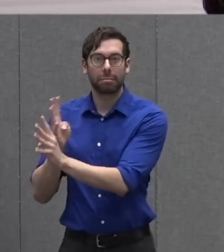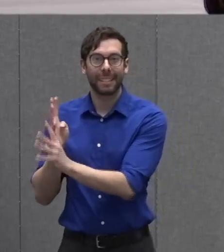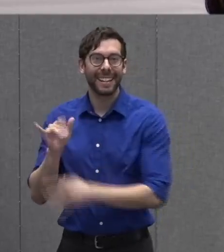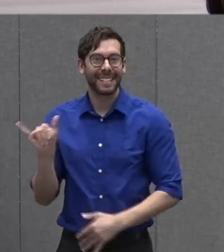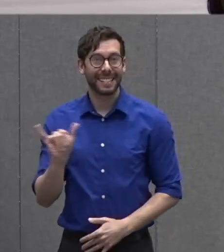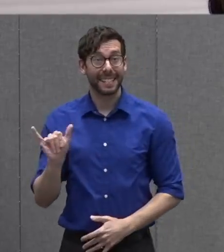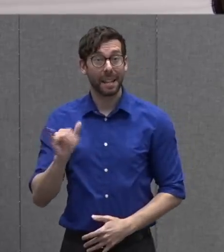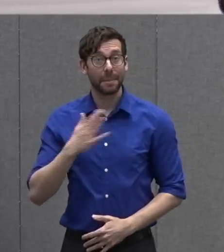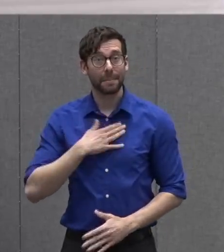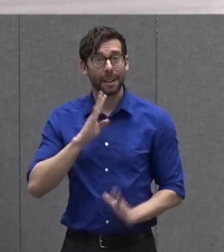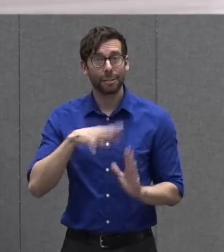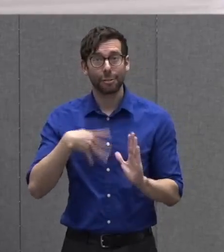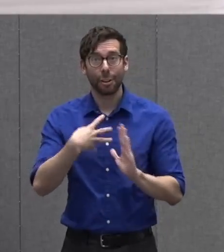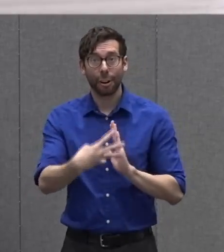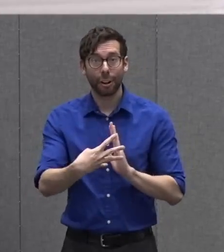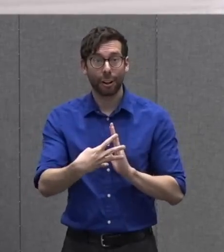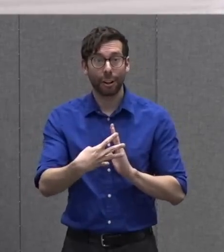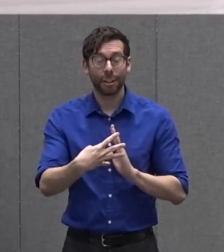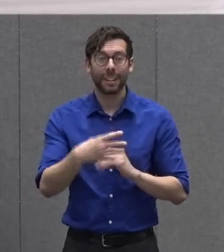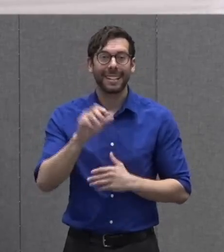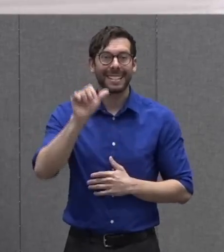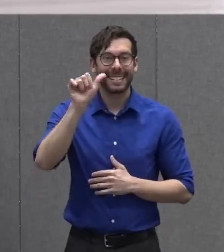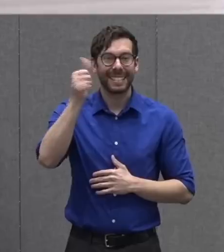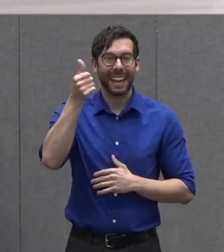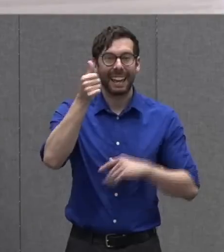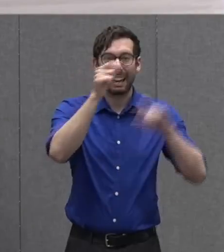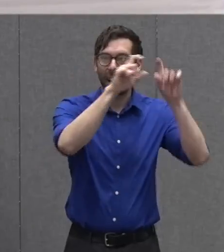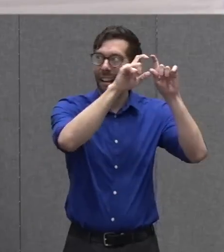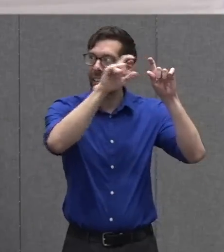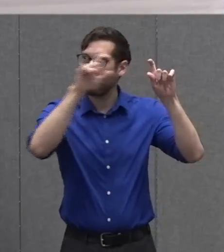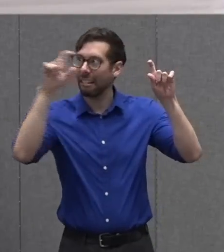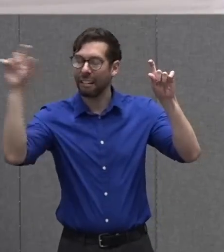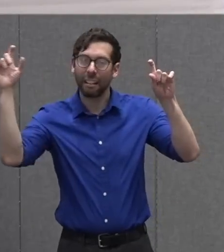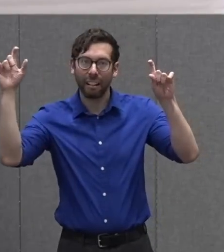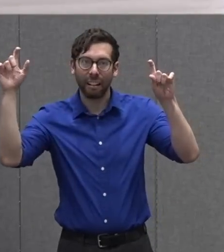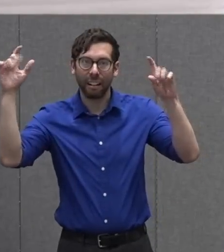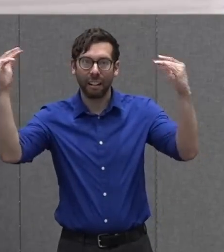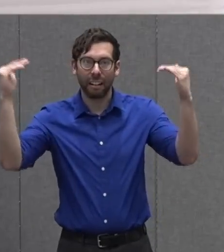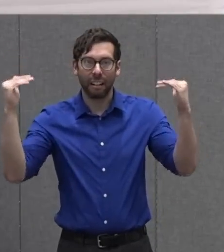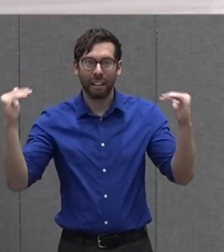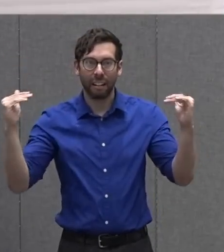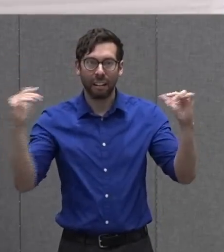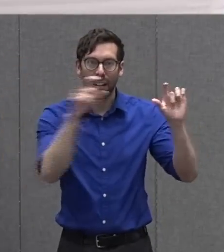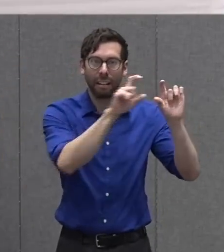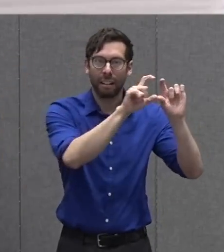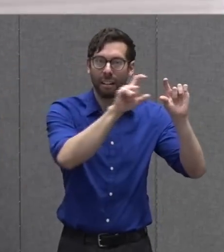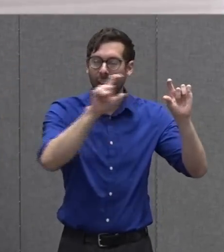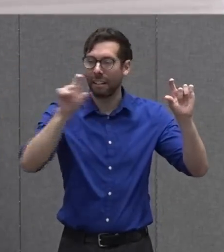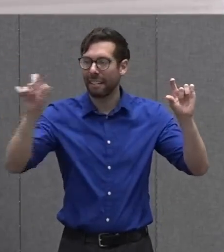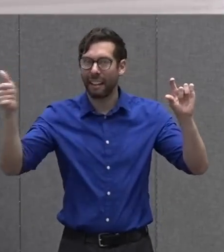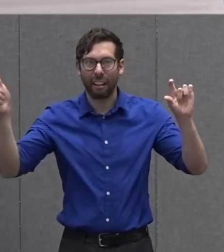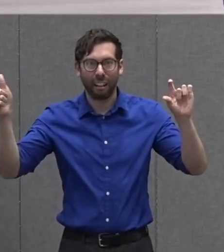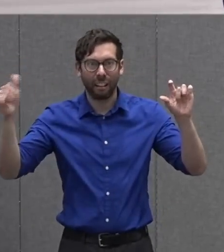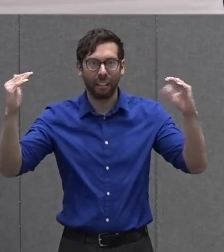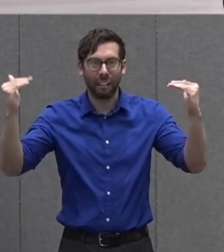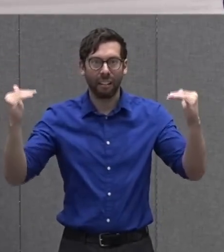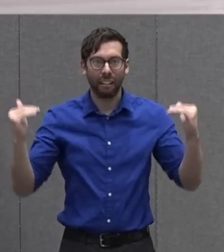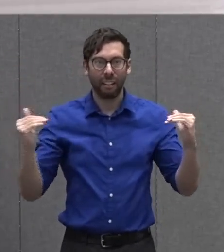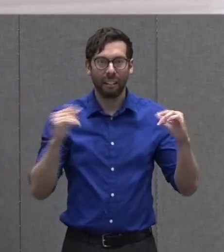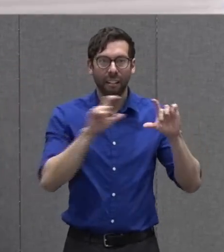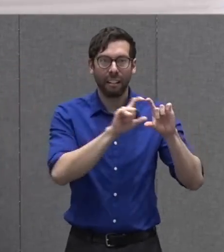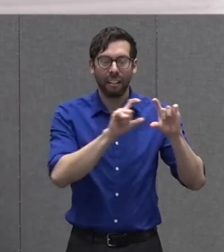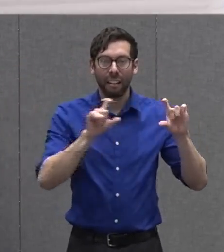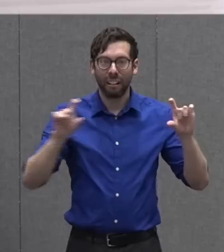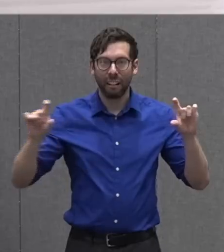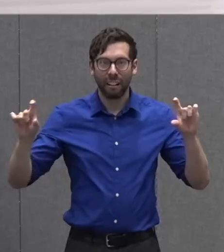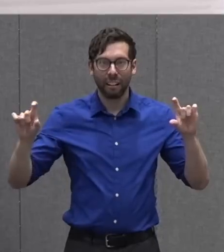you had 10 ants marching, then 10 more ants marching, 10